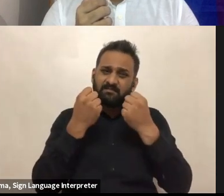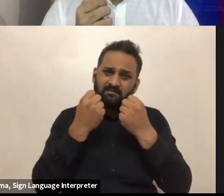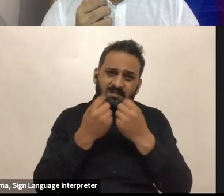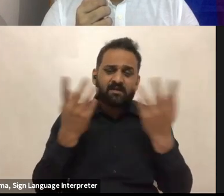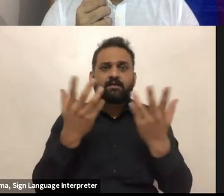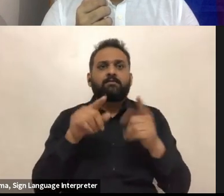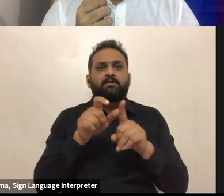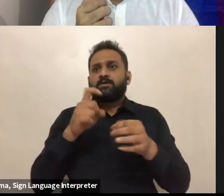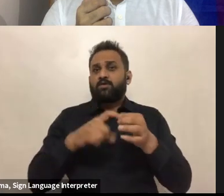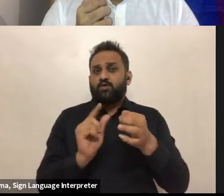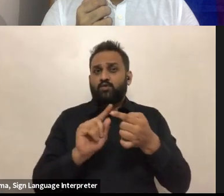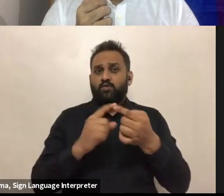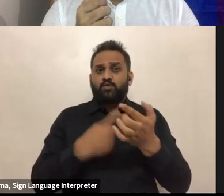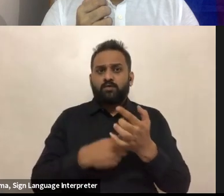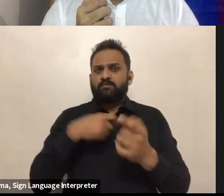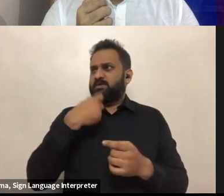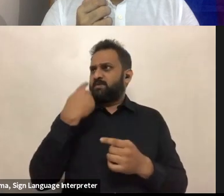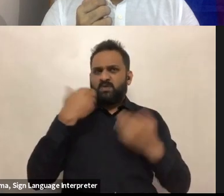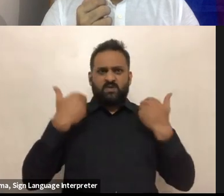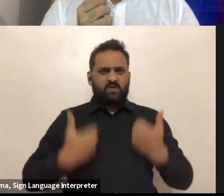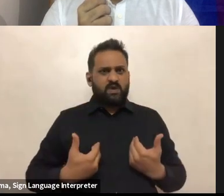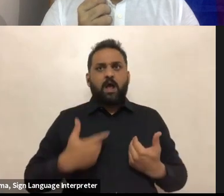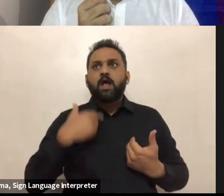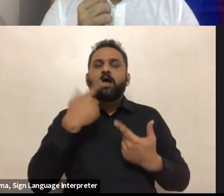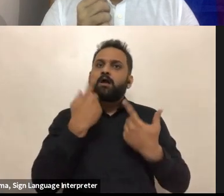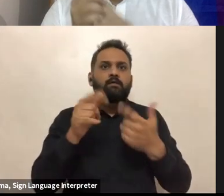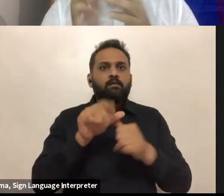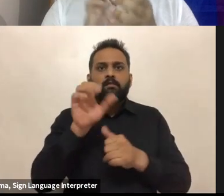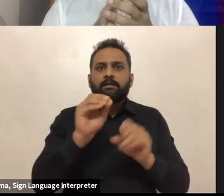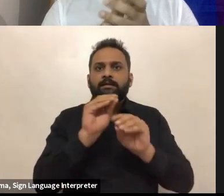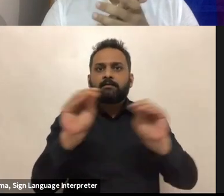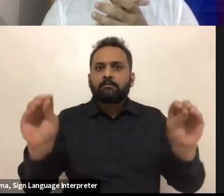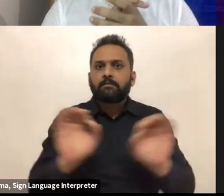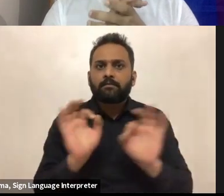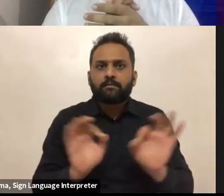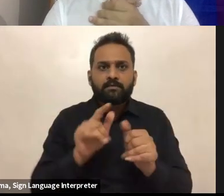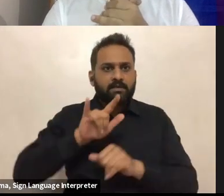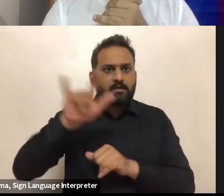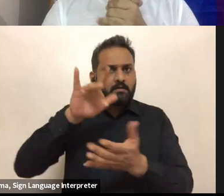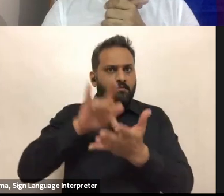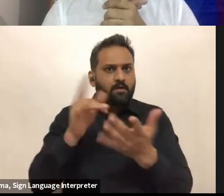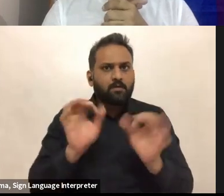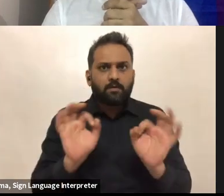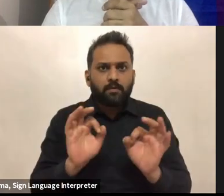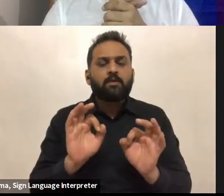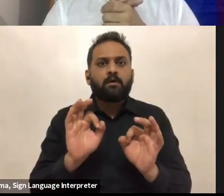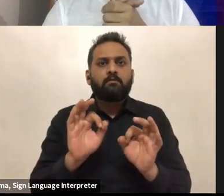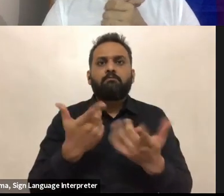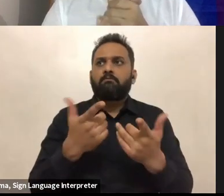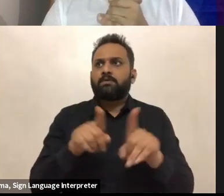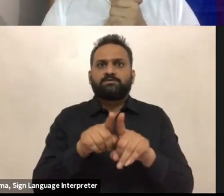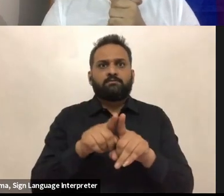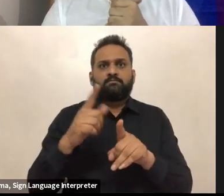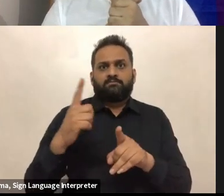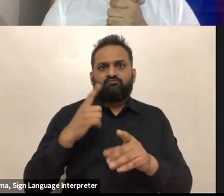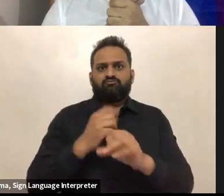people would also relate to that, where access is denied. Right? At the airport, there is the security which questions the gender.